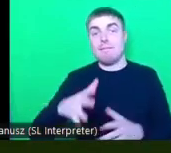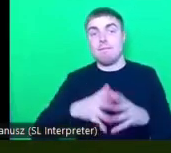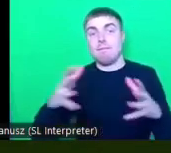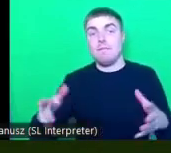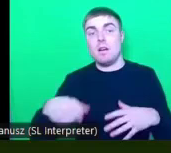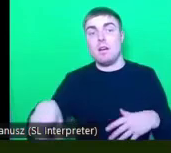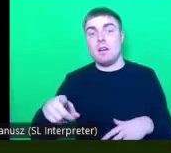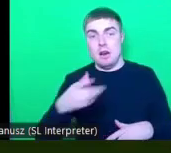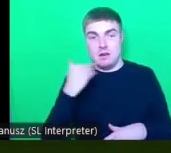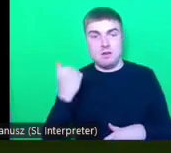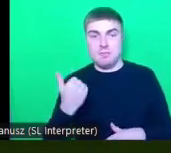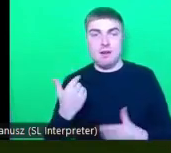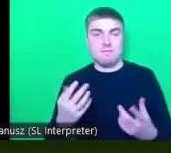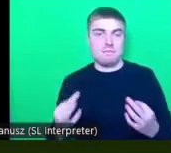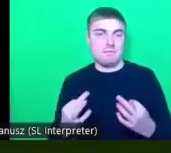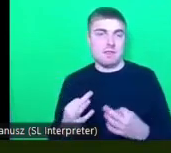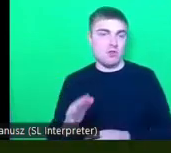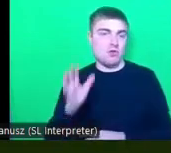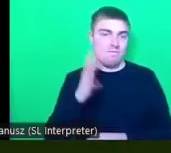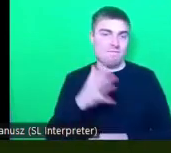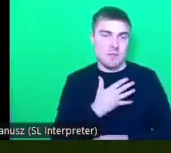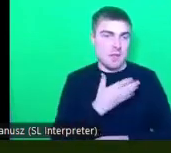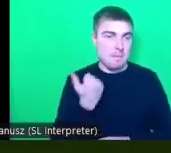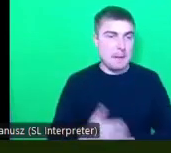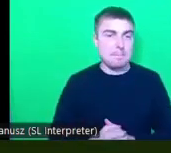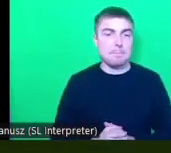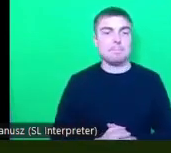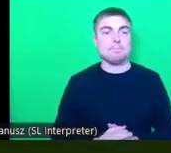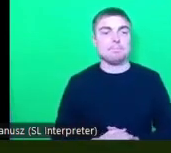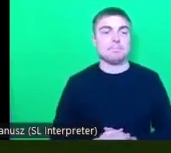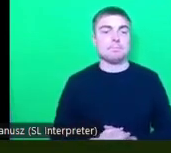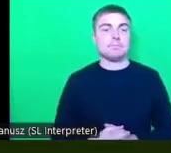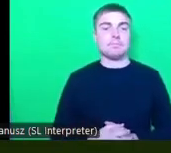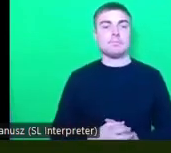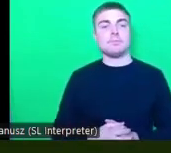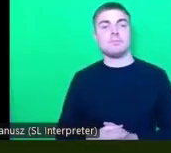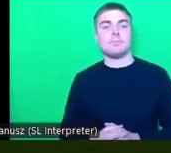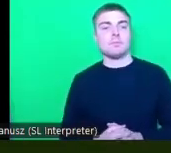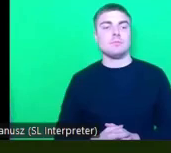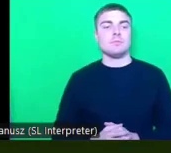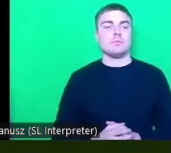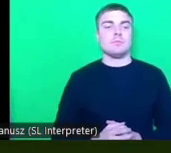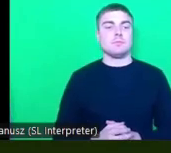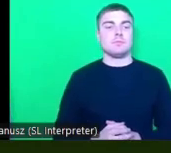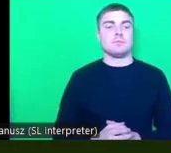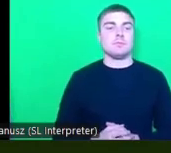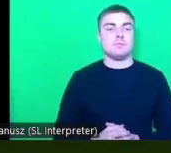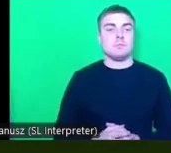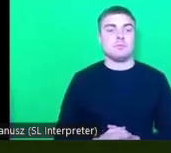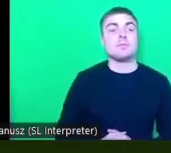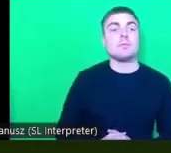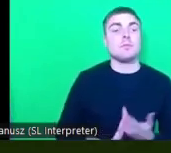So they do this for the total harvest. Then it was pretty interesting in those two countries. We had some